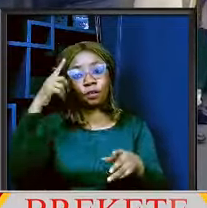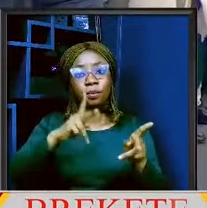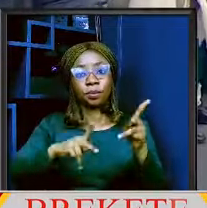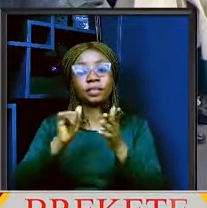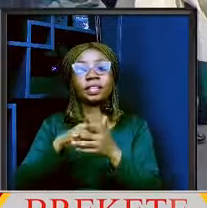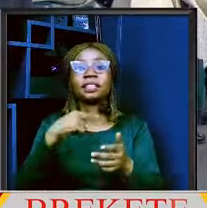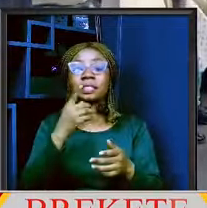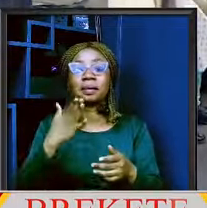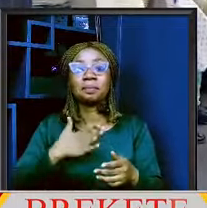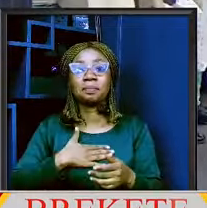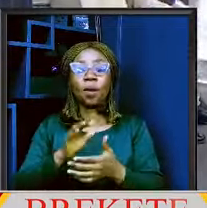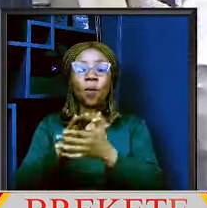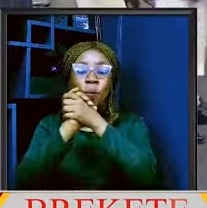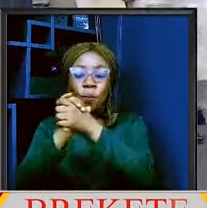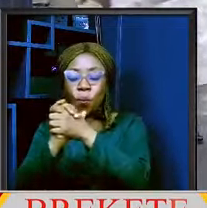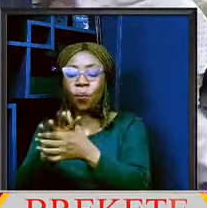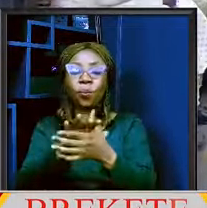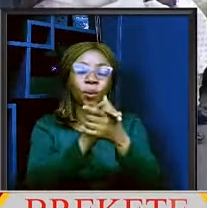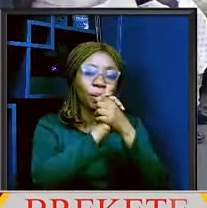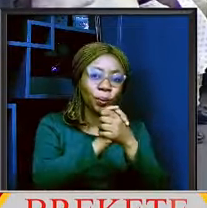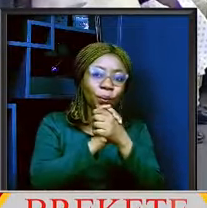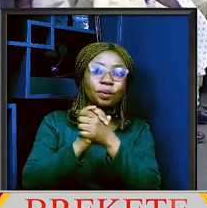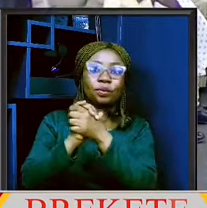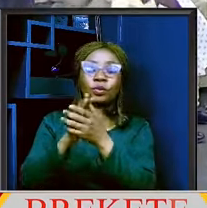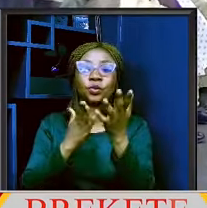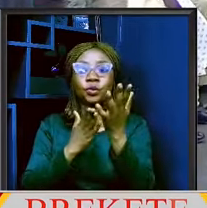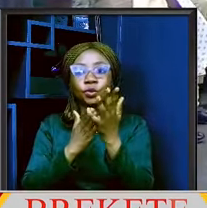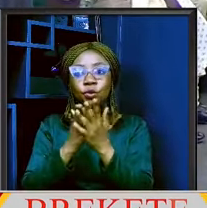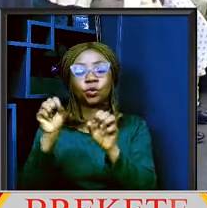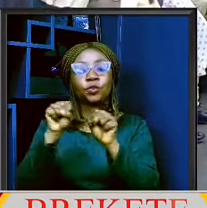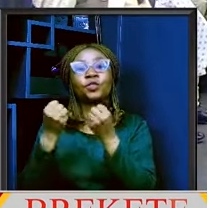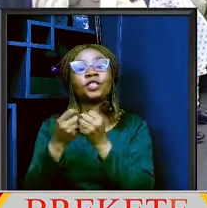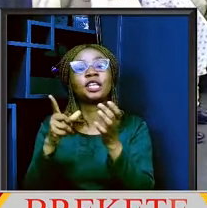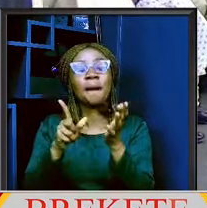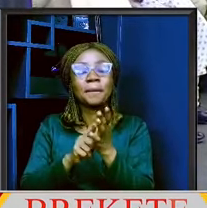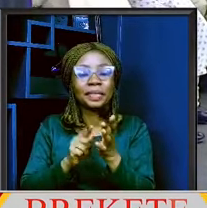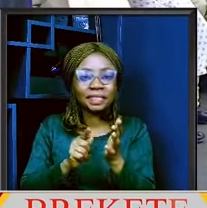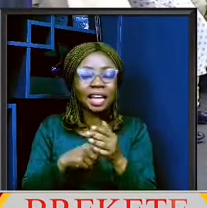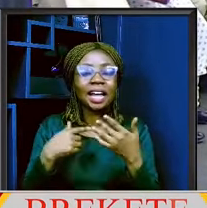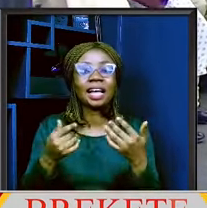tell me congratulations, via the social media,